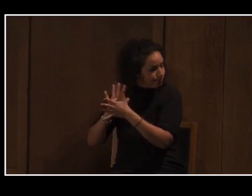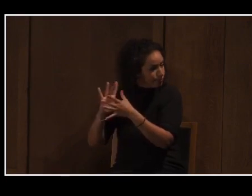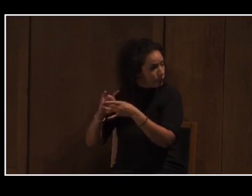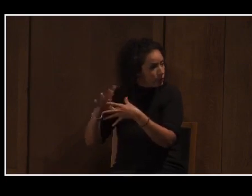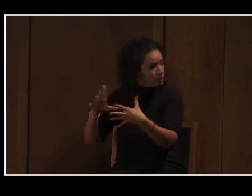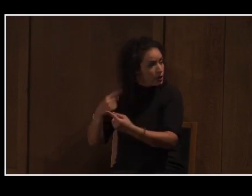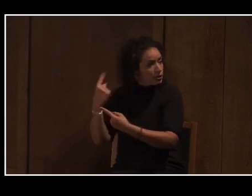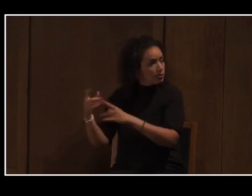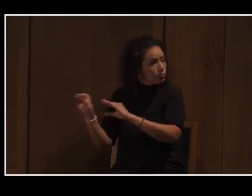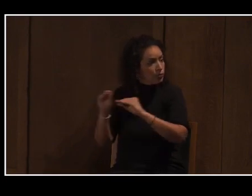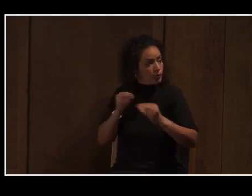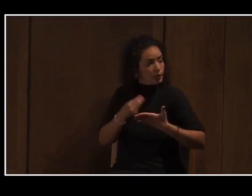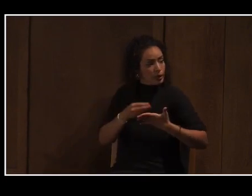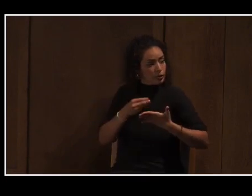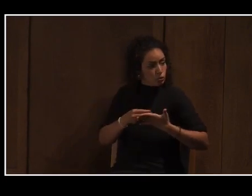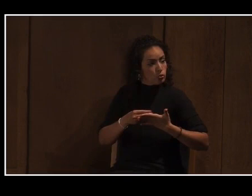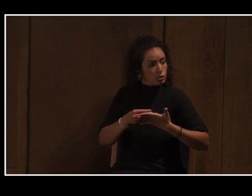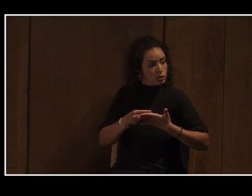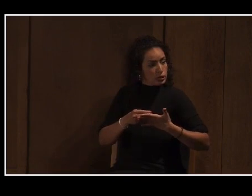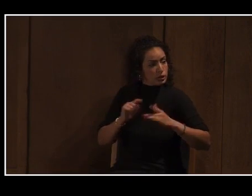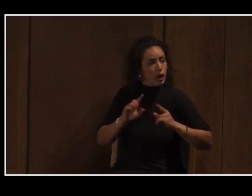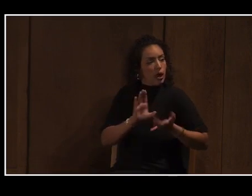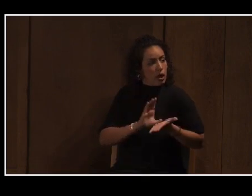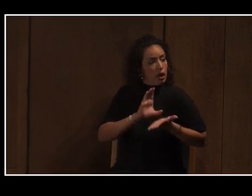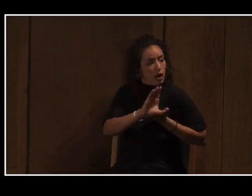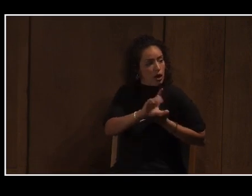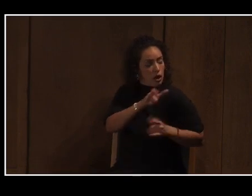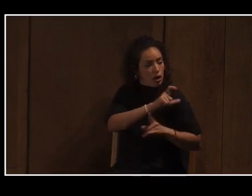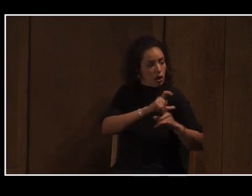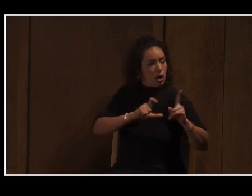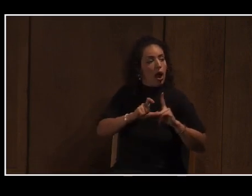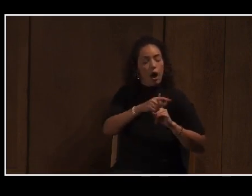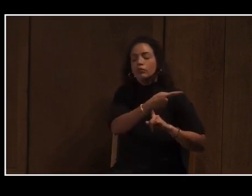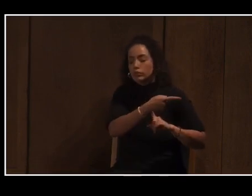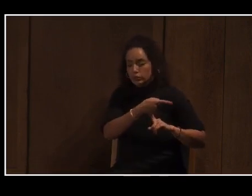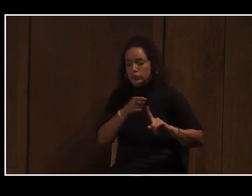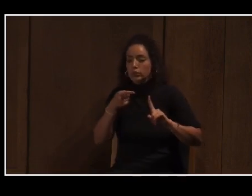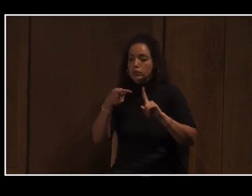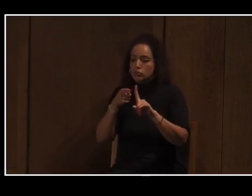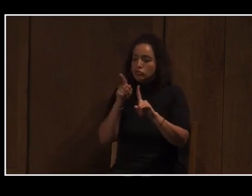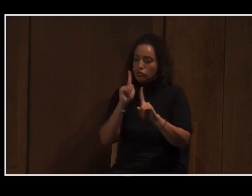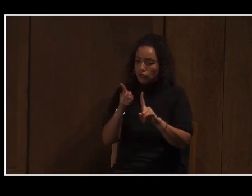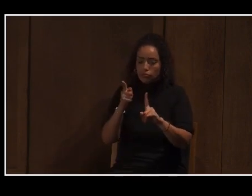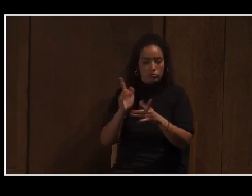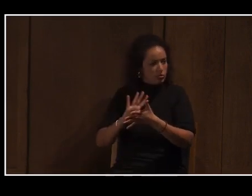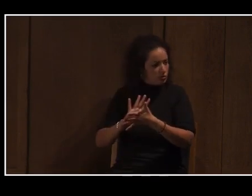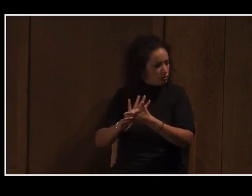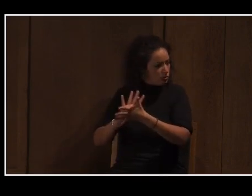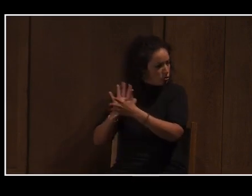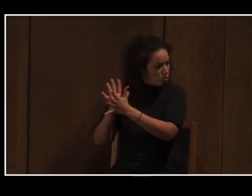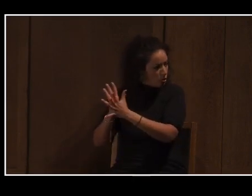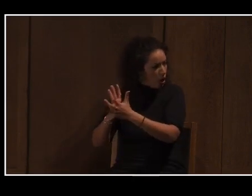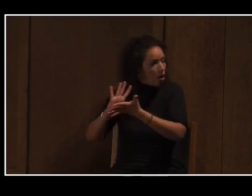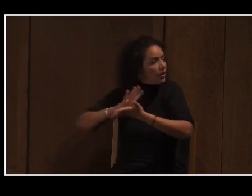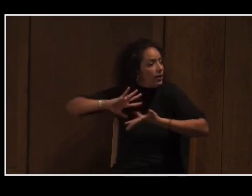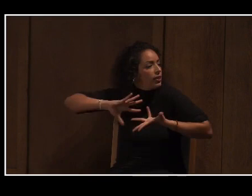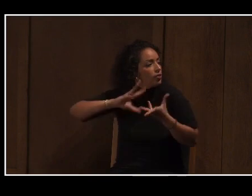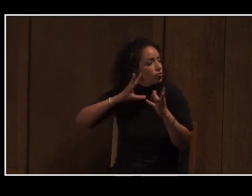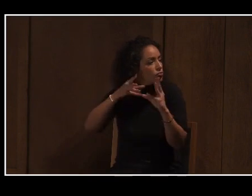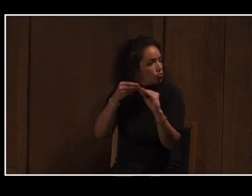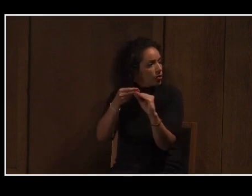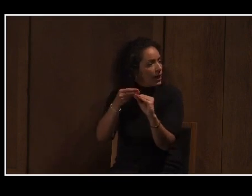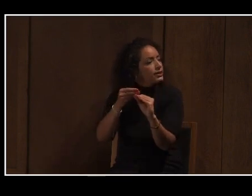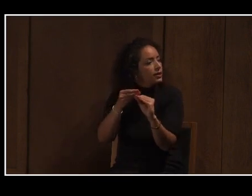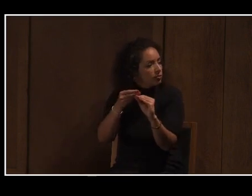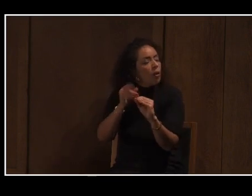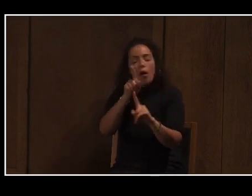I want to acknowledge that community for the choice we have made to dismantle the organization, to compost, to allow for creation which doesn't center the